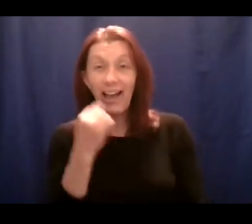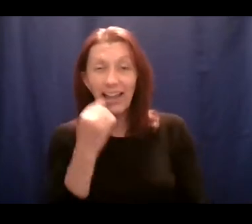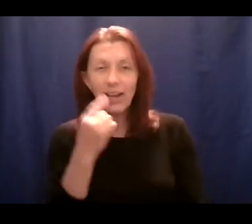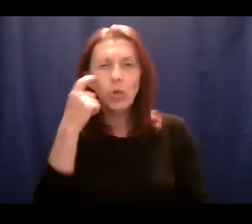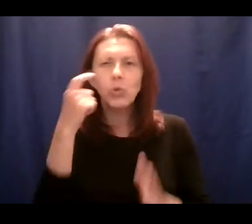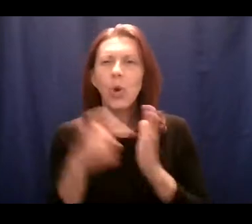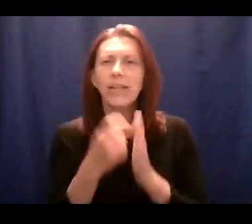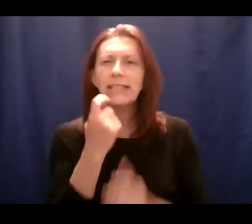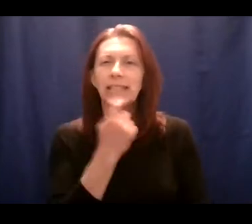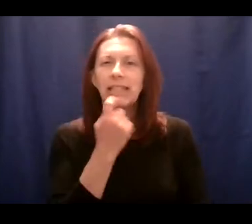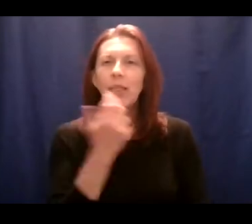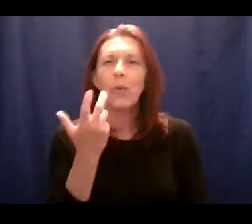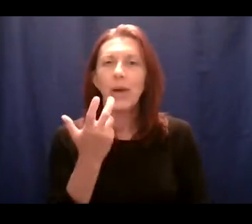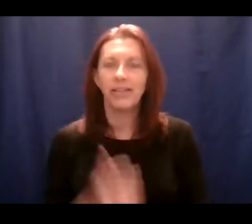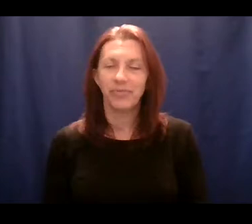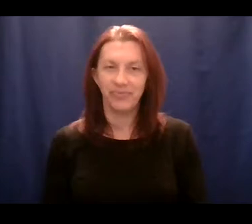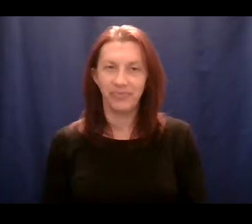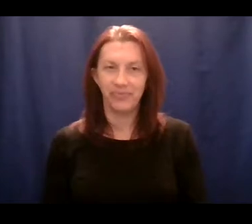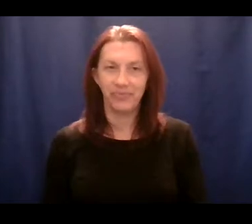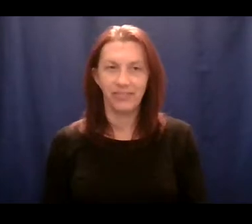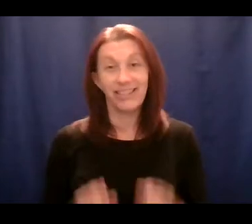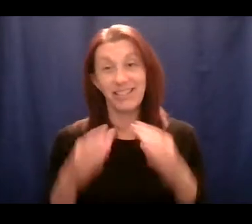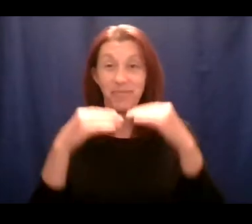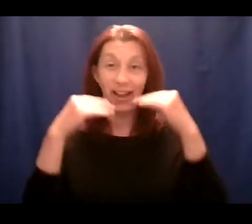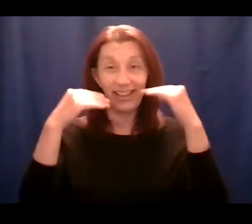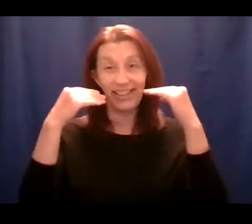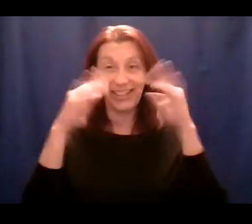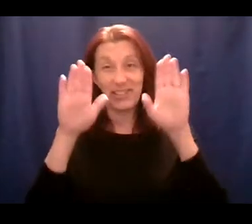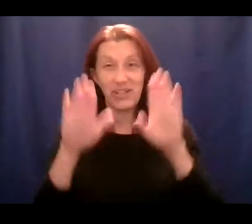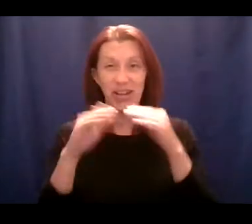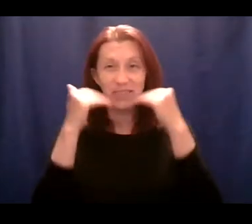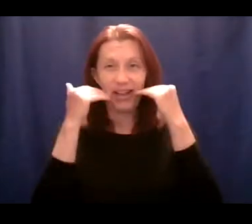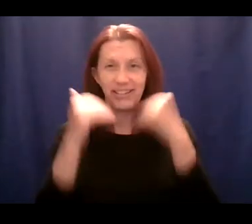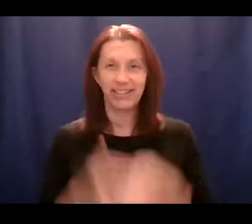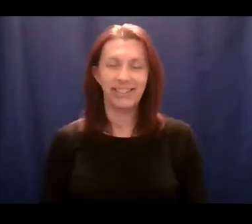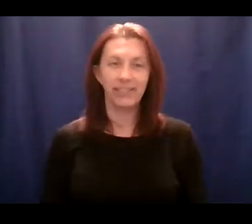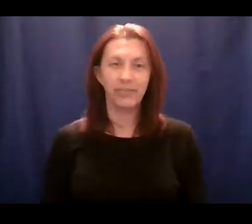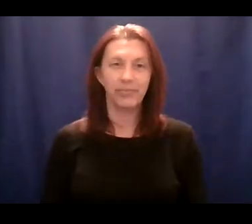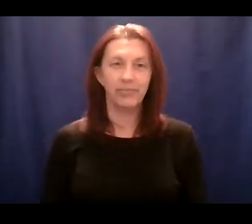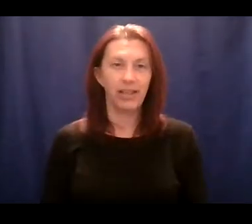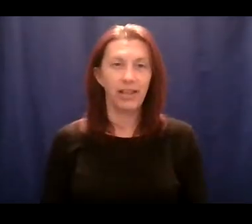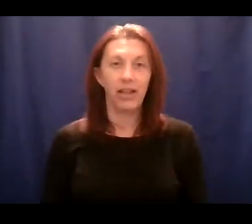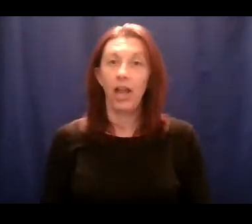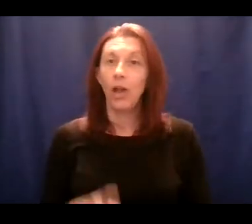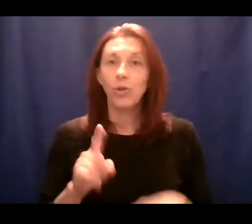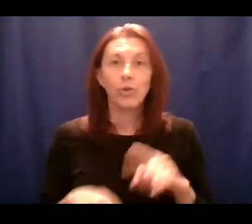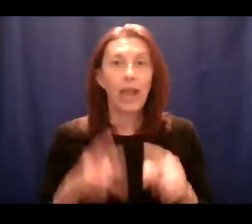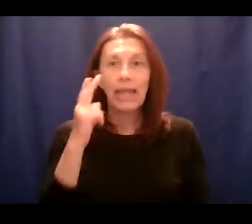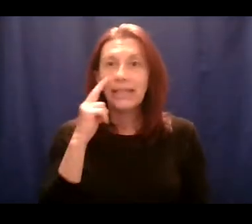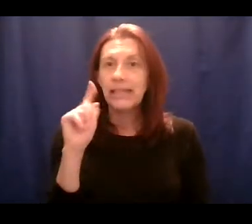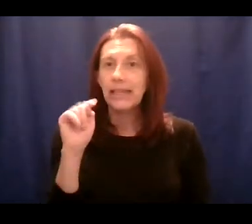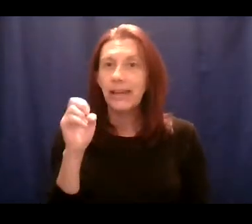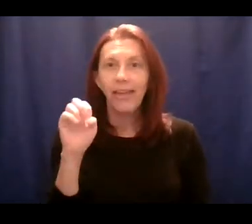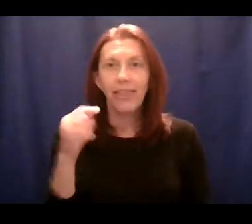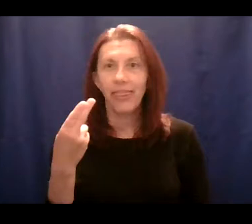teeth? It's smiling. This is a great smile. Yeah, you can't really see those teeth, right? You're not seeing